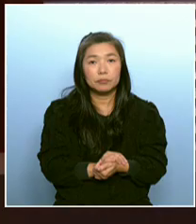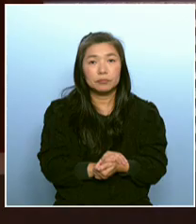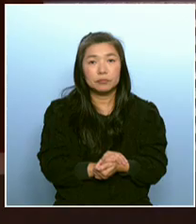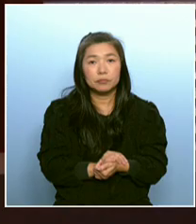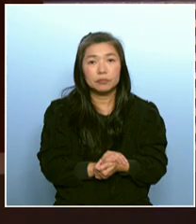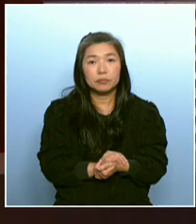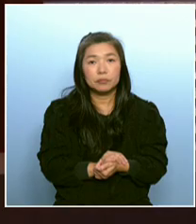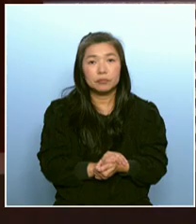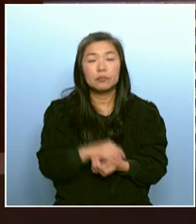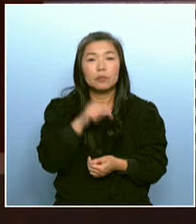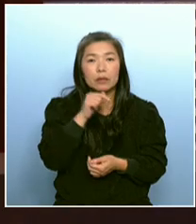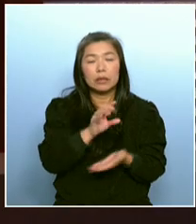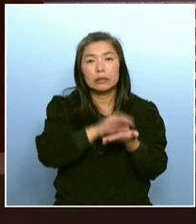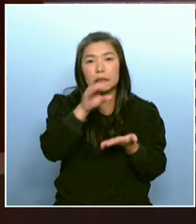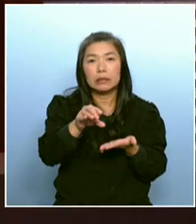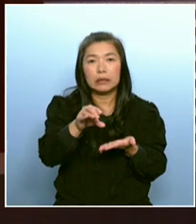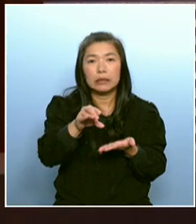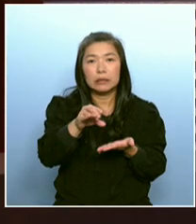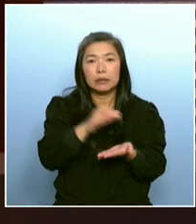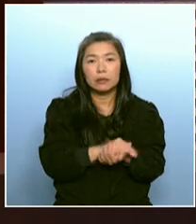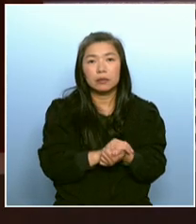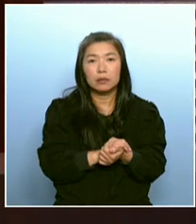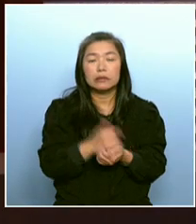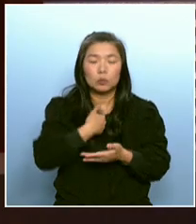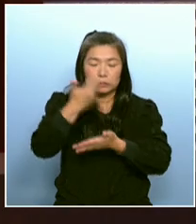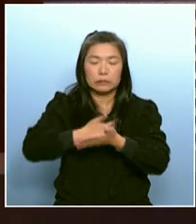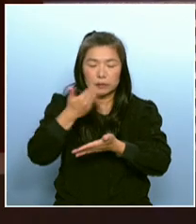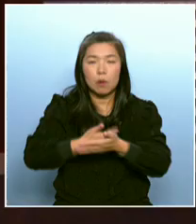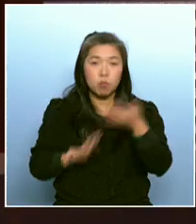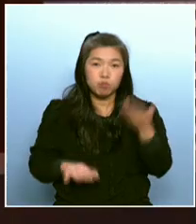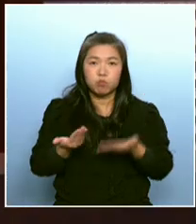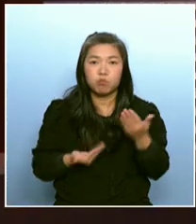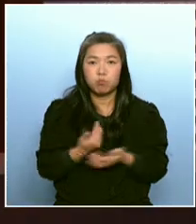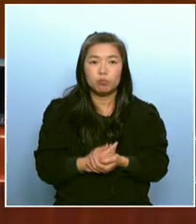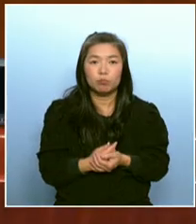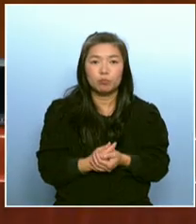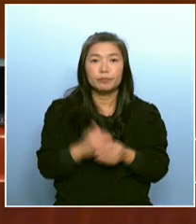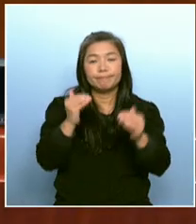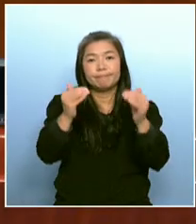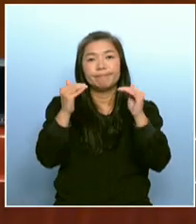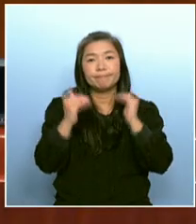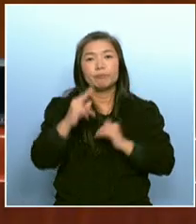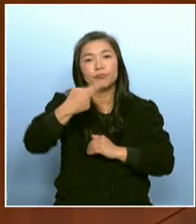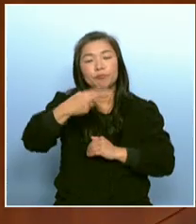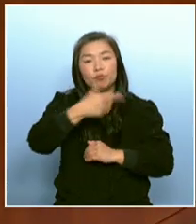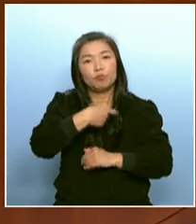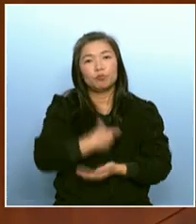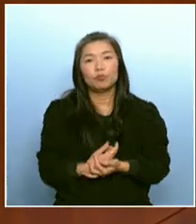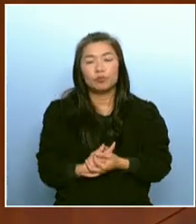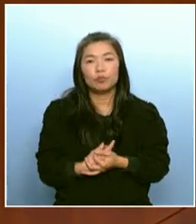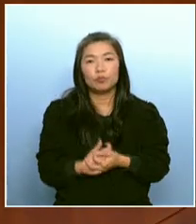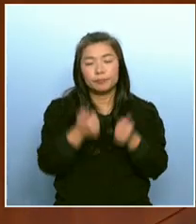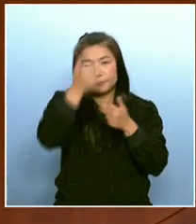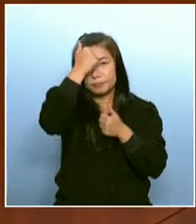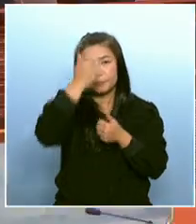meet our indicators in terms of their service volume, we may have to take out some of the subsidies from